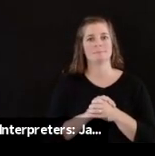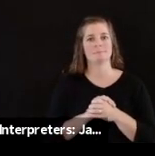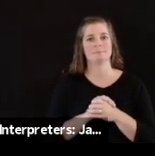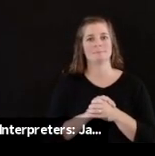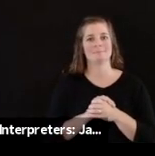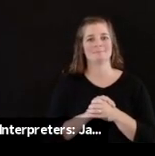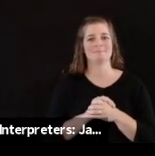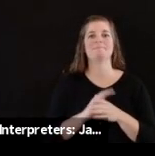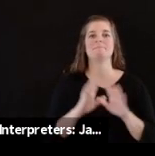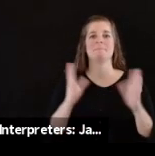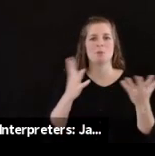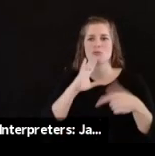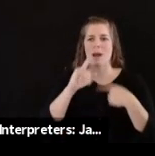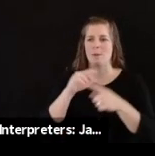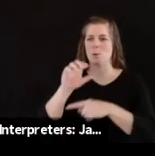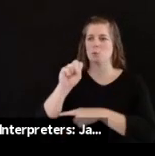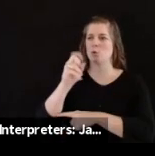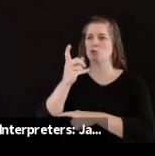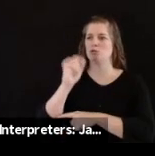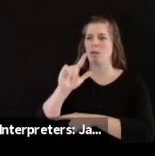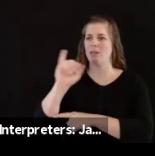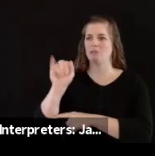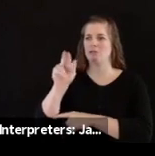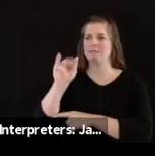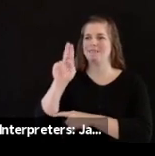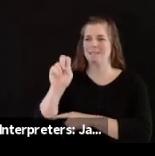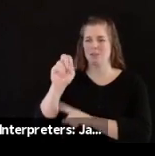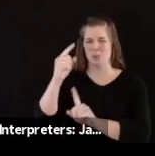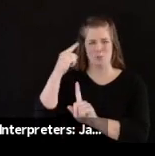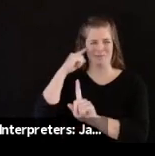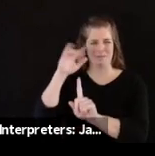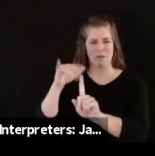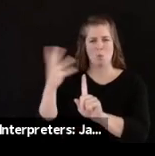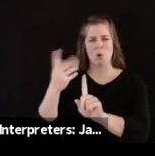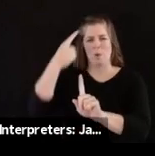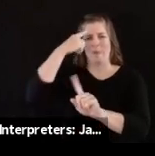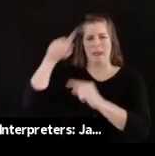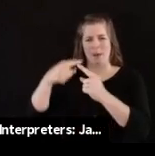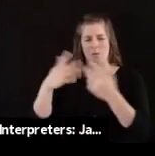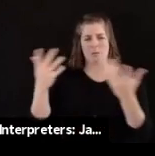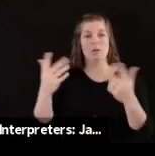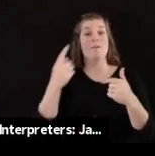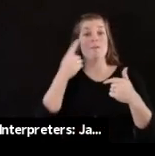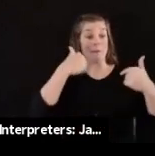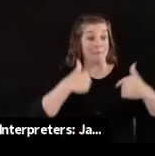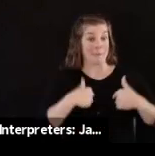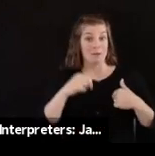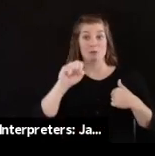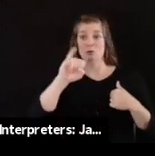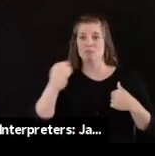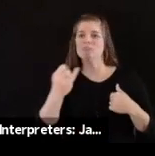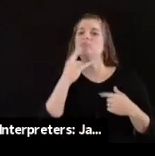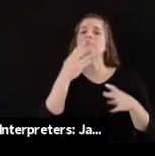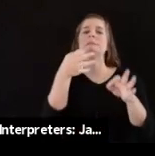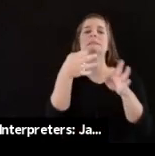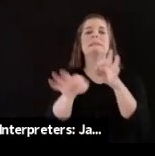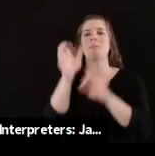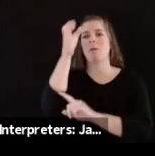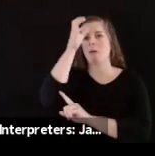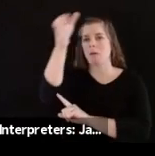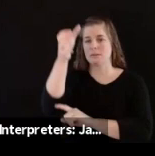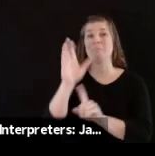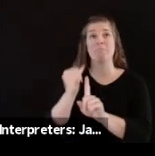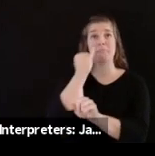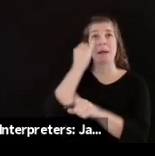Social justice. What do you think of? To me, social justice is a simple concept. It's the notion